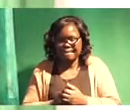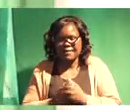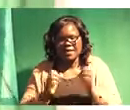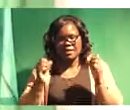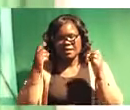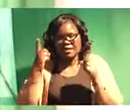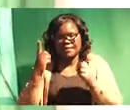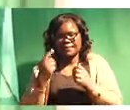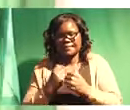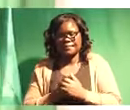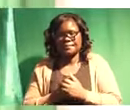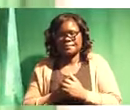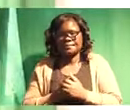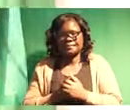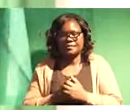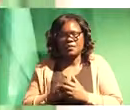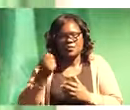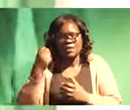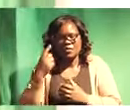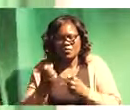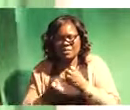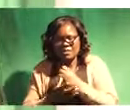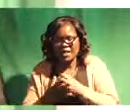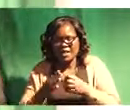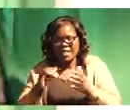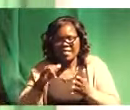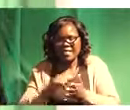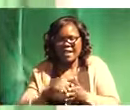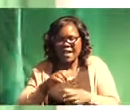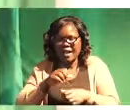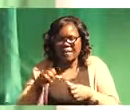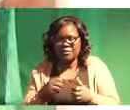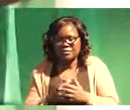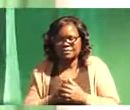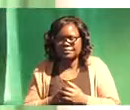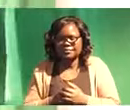jameni? Mumenieleza vile vile kuhusu